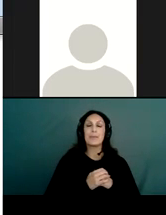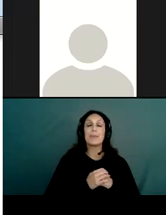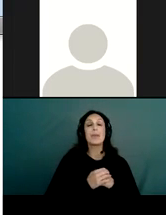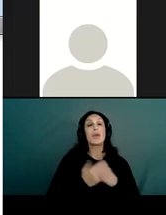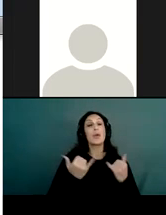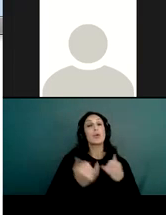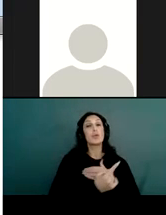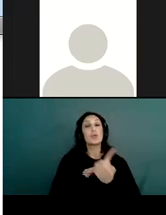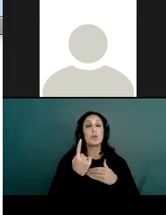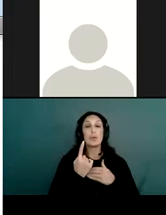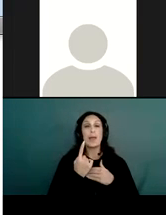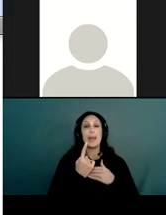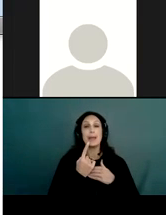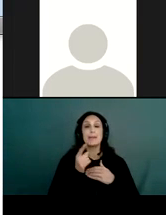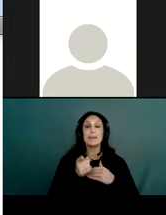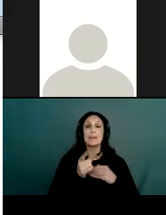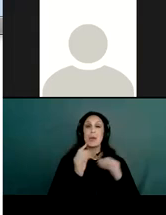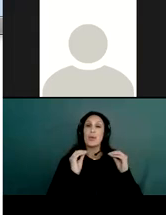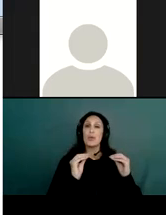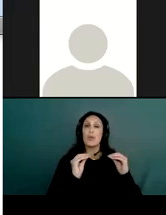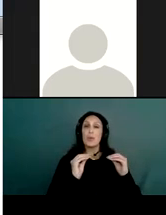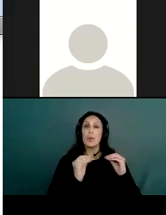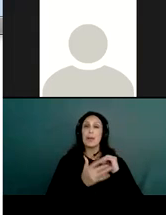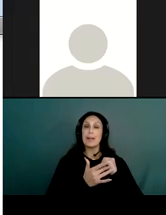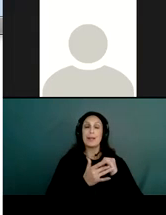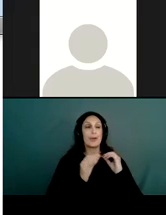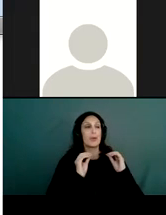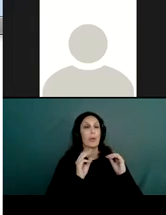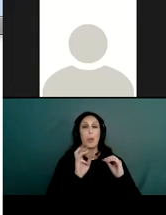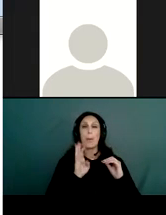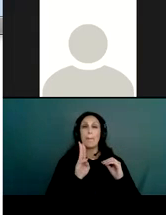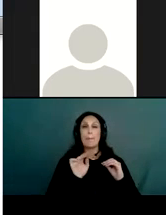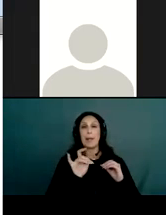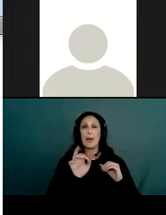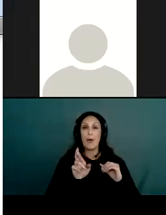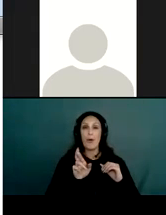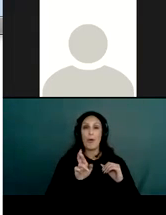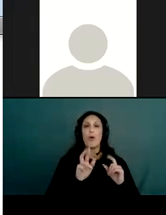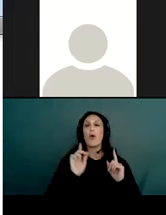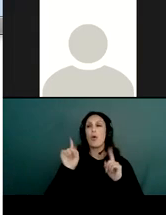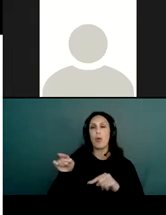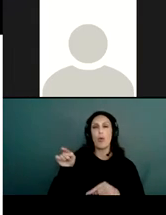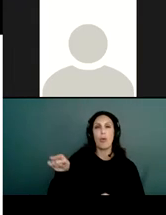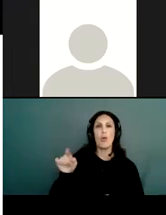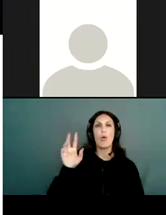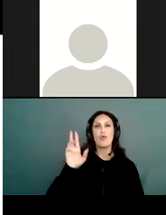today's webinar along with the resources that were shared on our website. That's